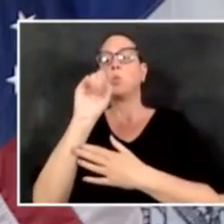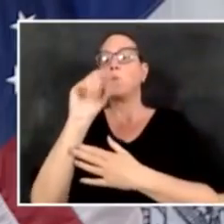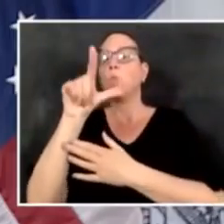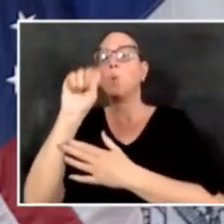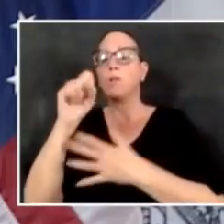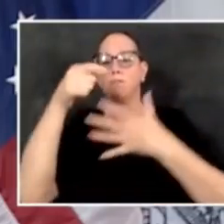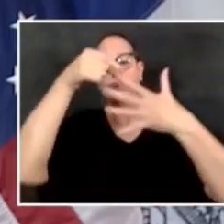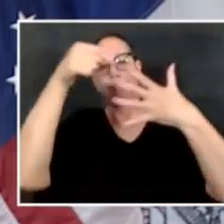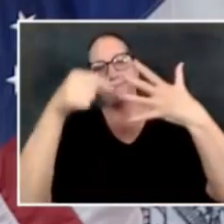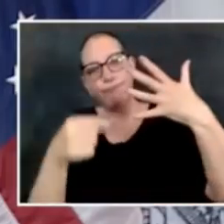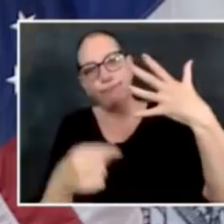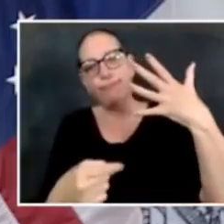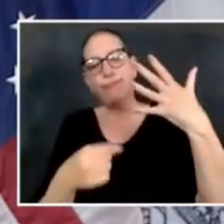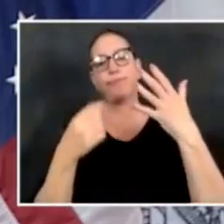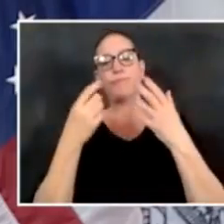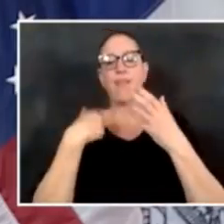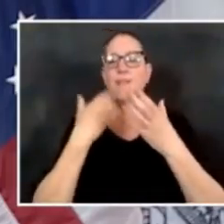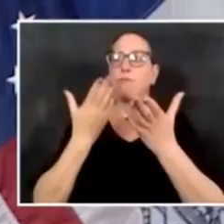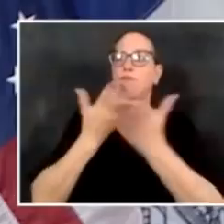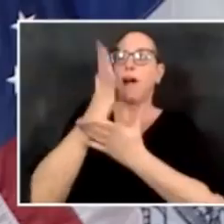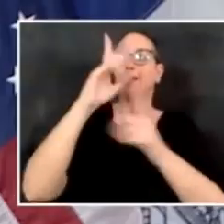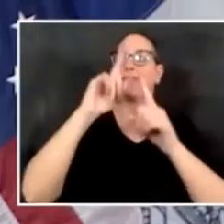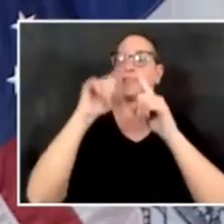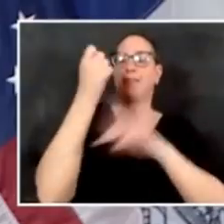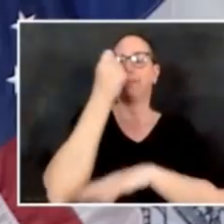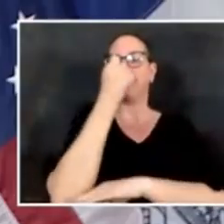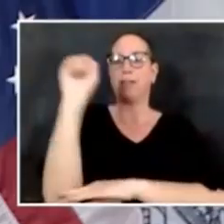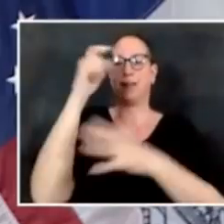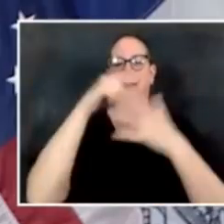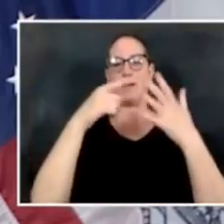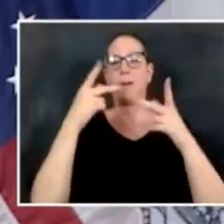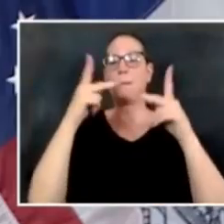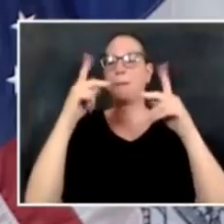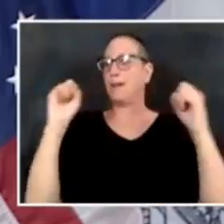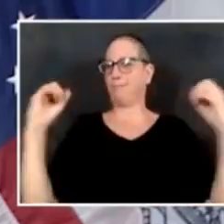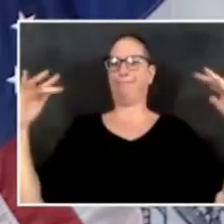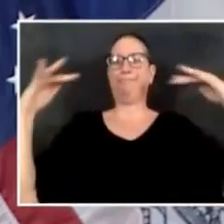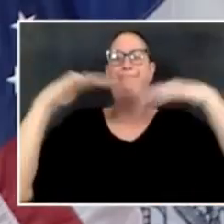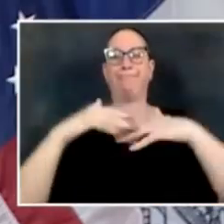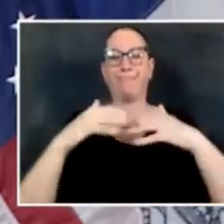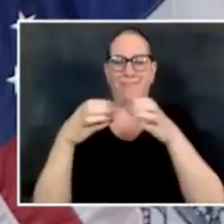put other people in harm's way. Next, we have Henry from Bloomberg.